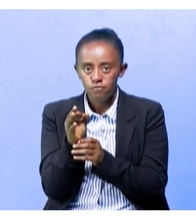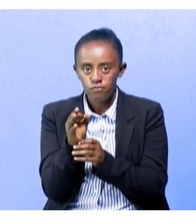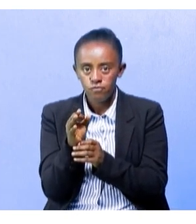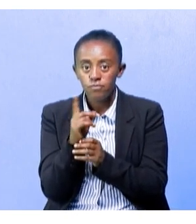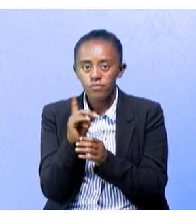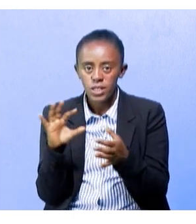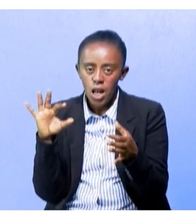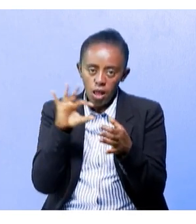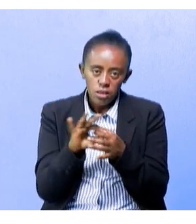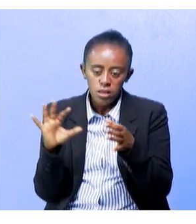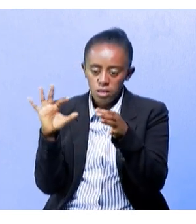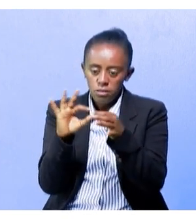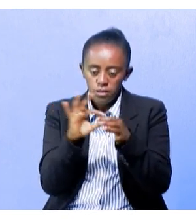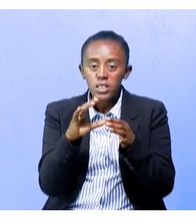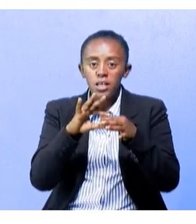related sentence.